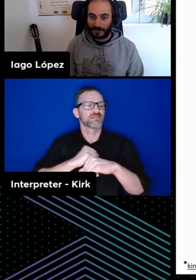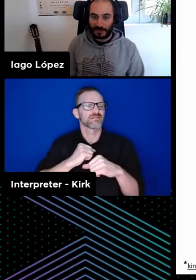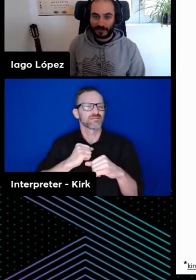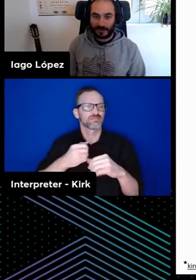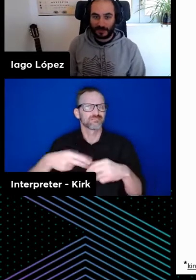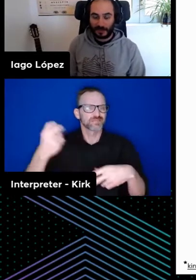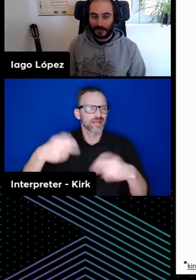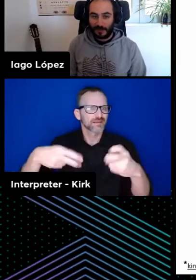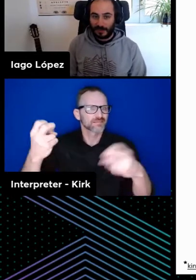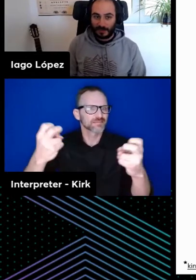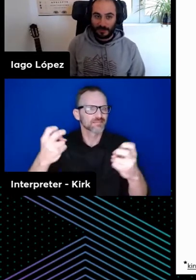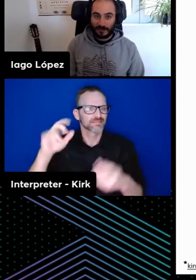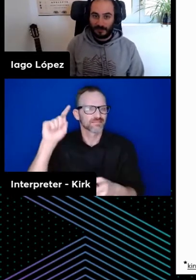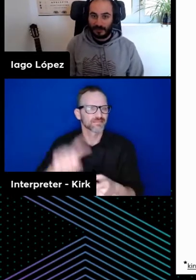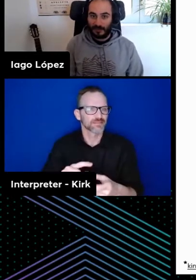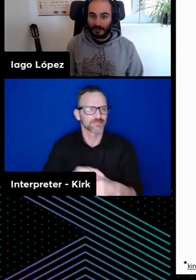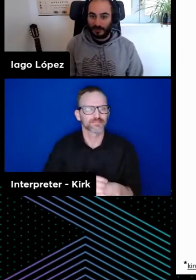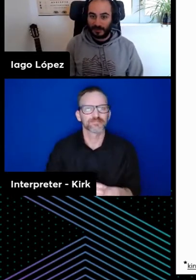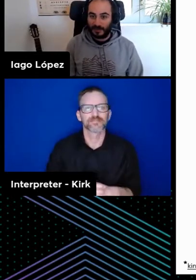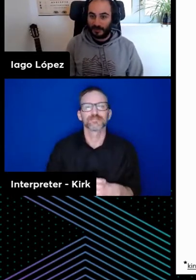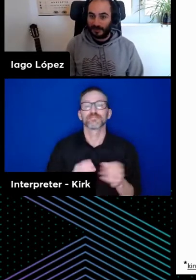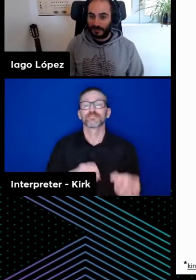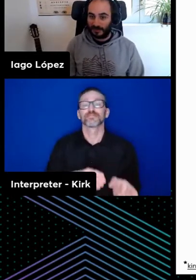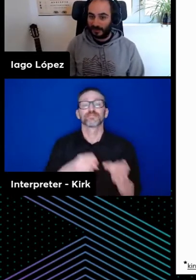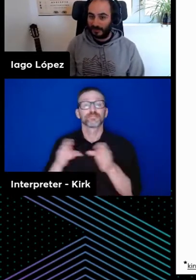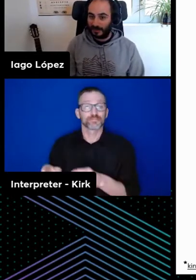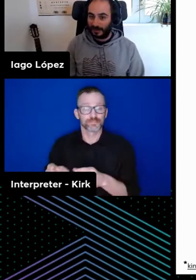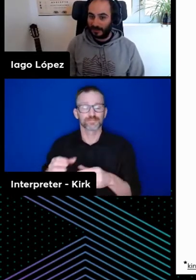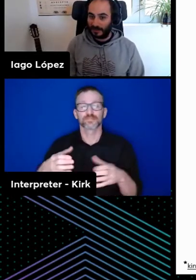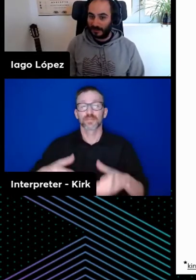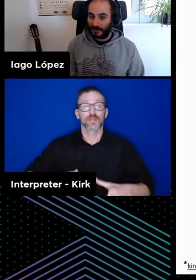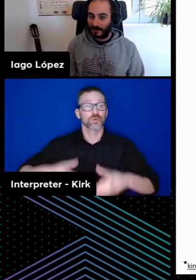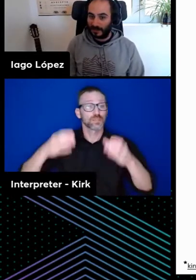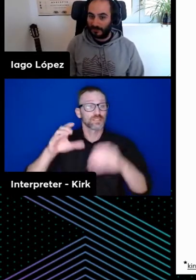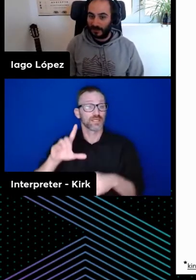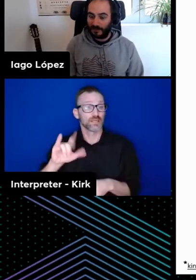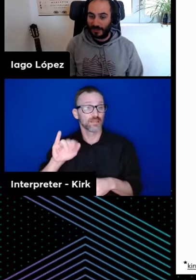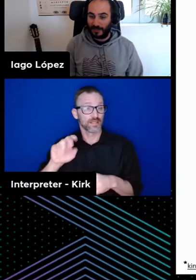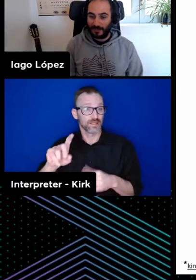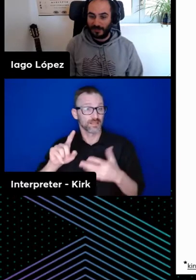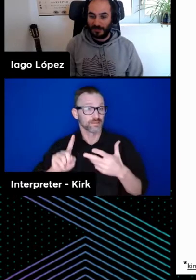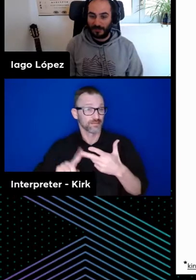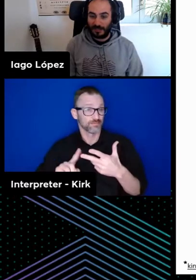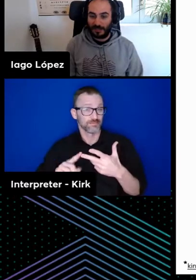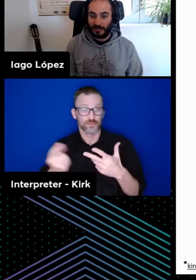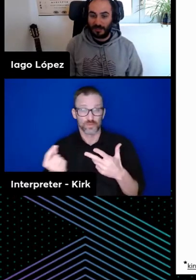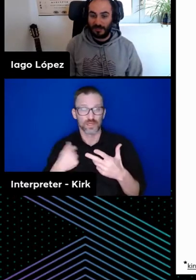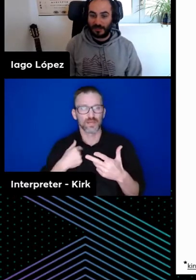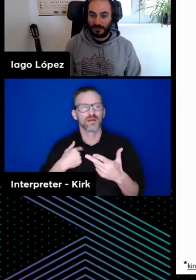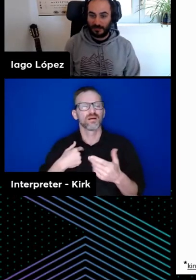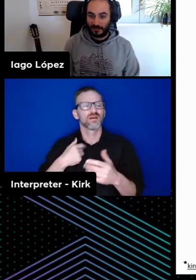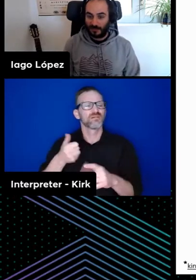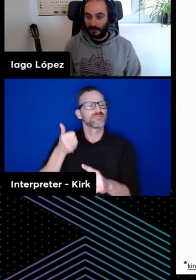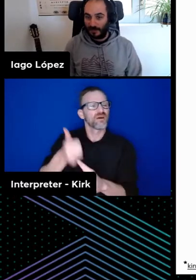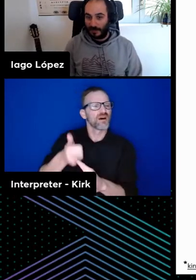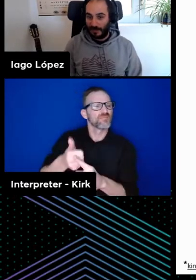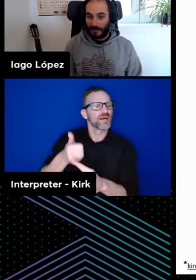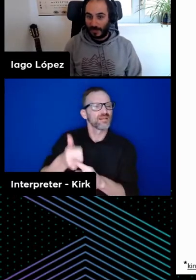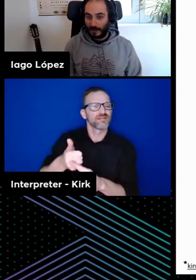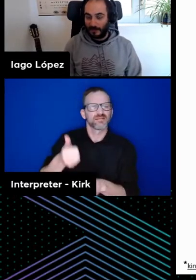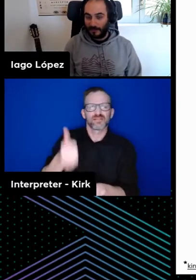Yeah, next, in the definition of container Linux is that you have automated and streamlined updates.